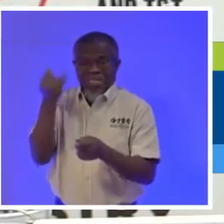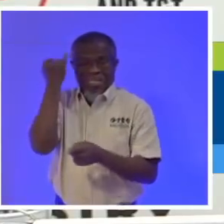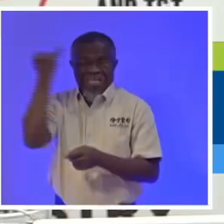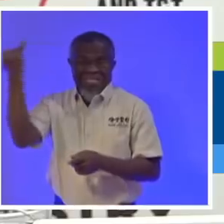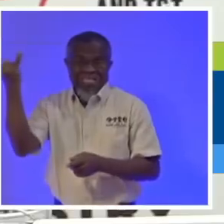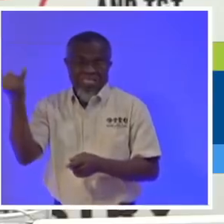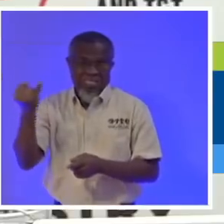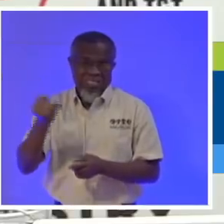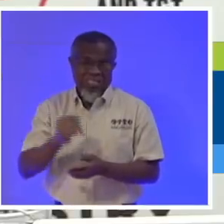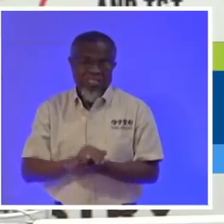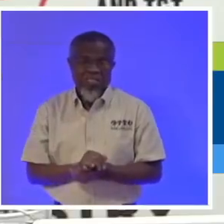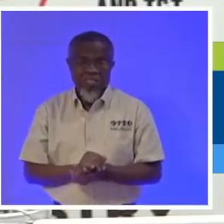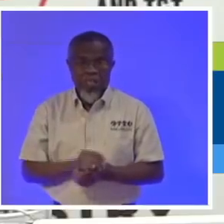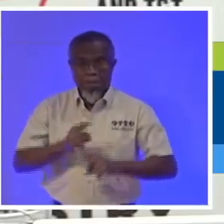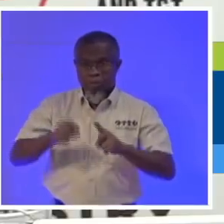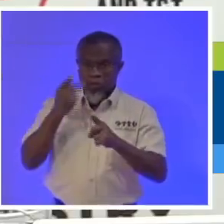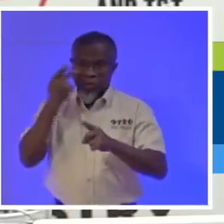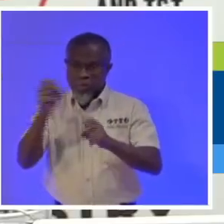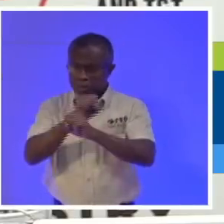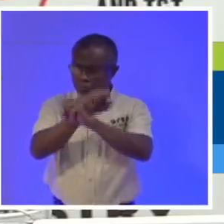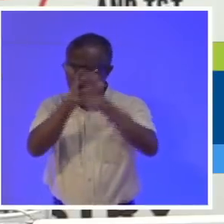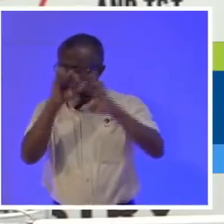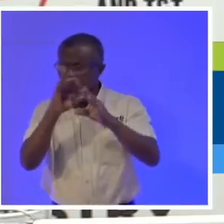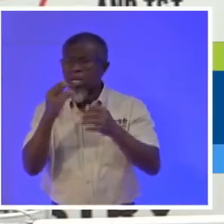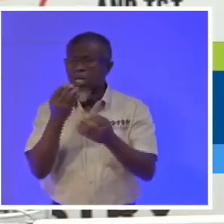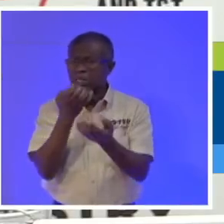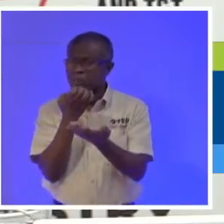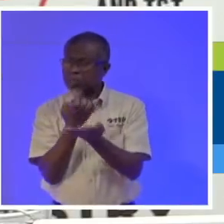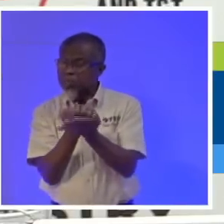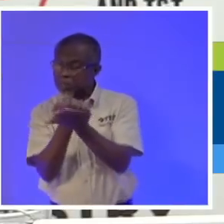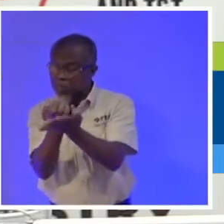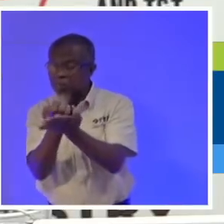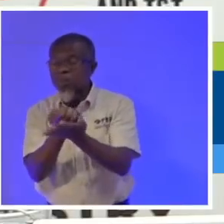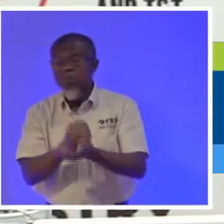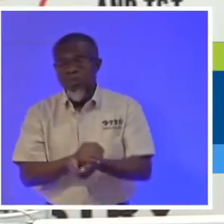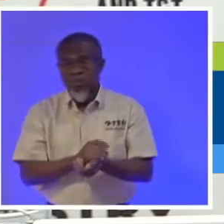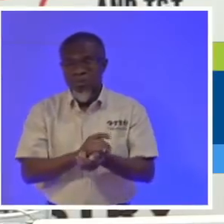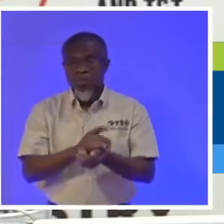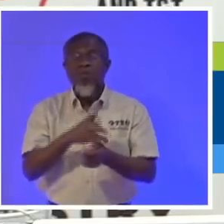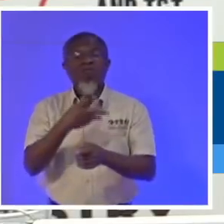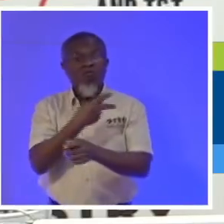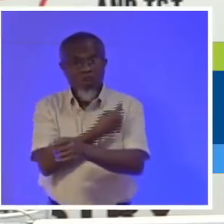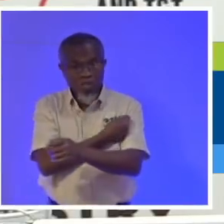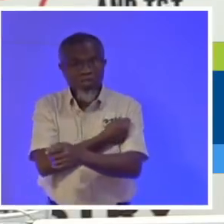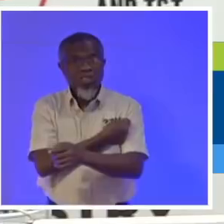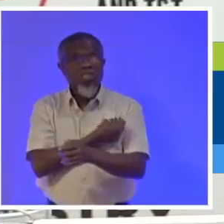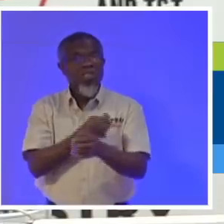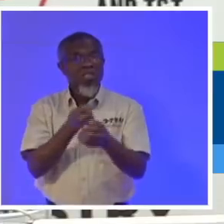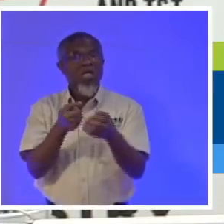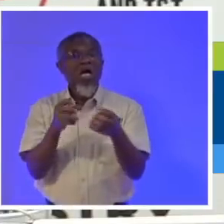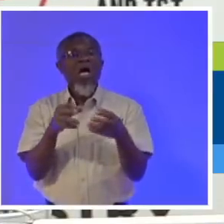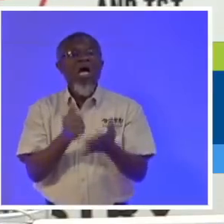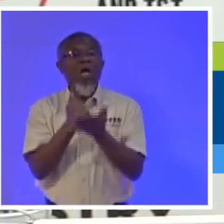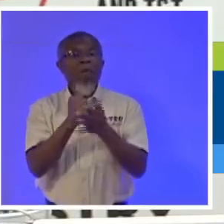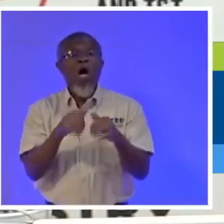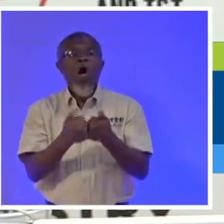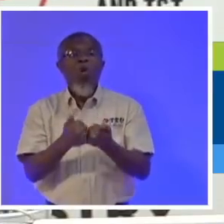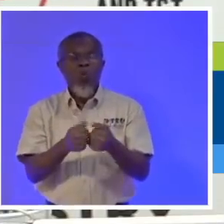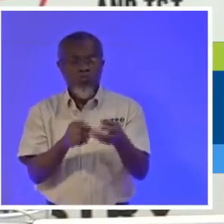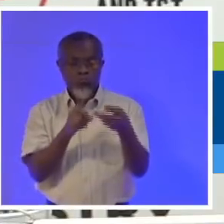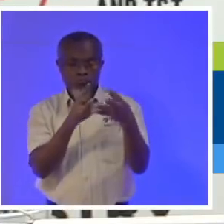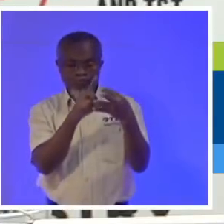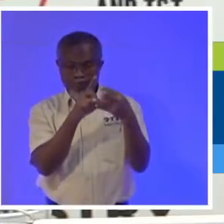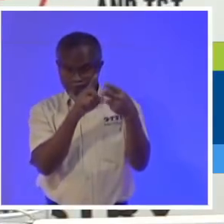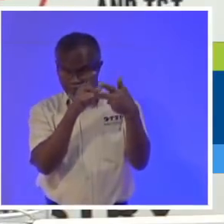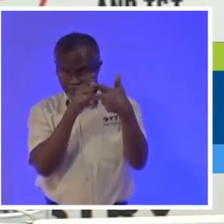the clear evidence around the world is that vaccination does 3 things. Because people are asking for guarantees.